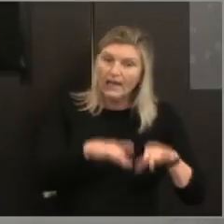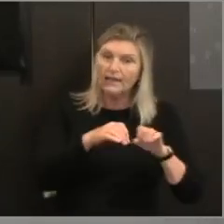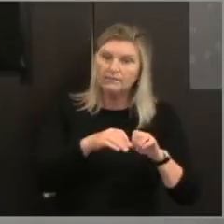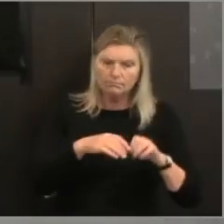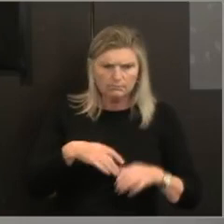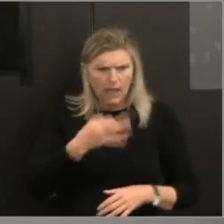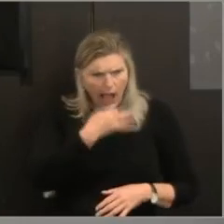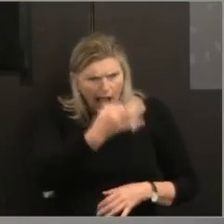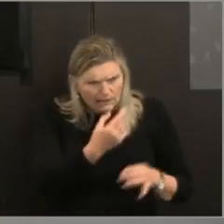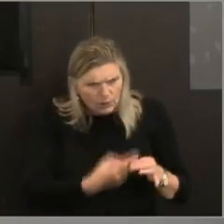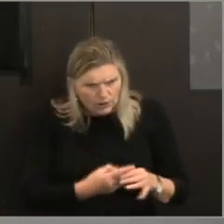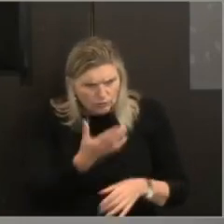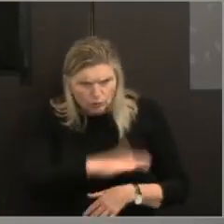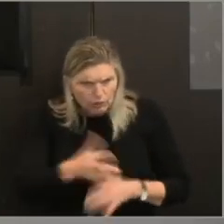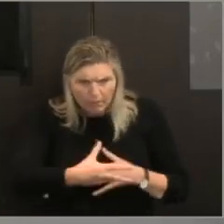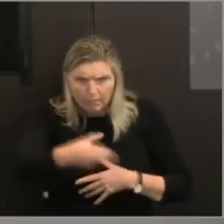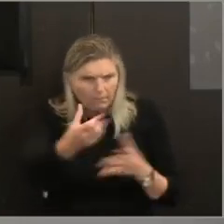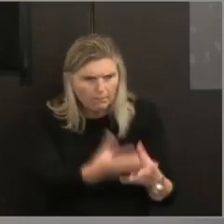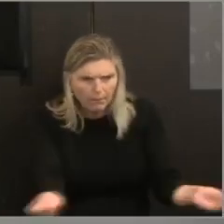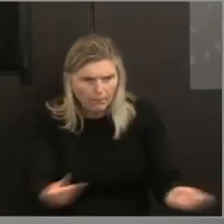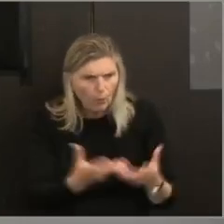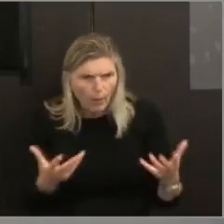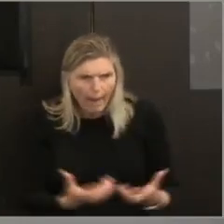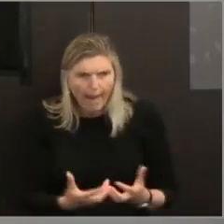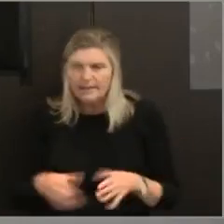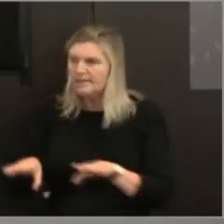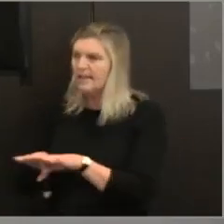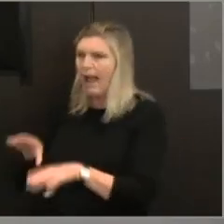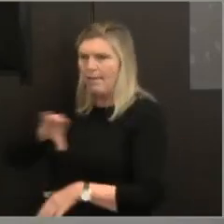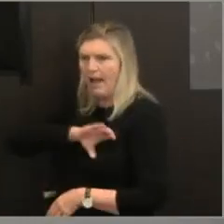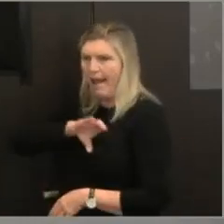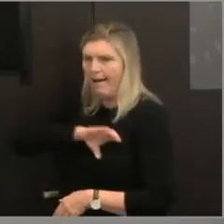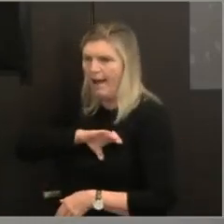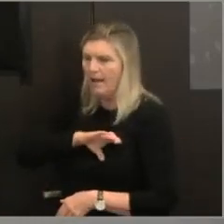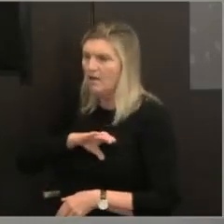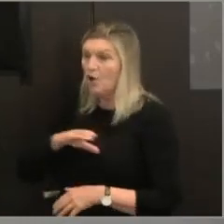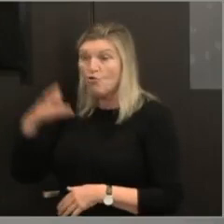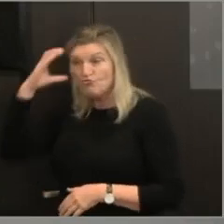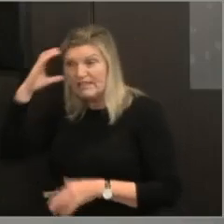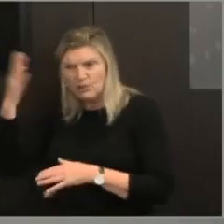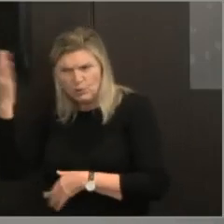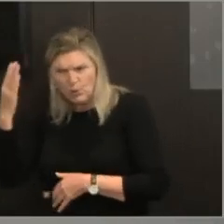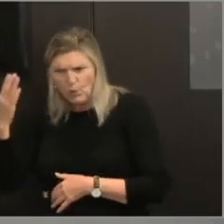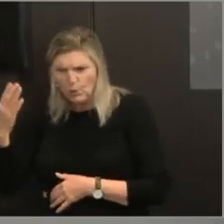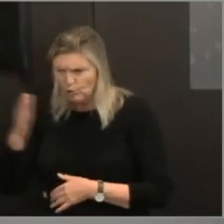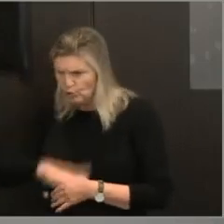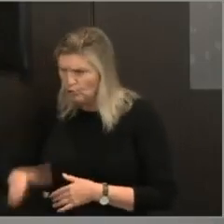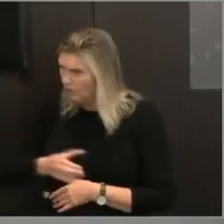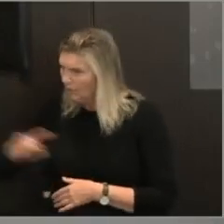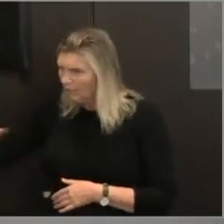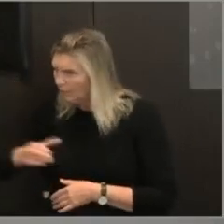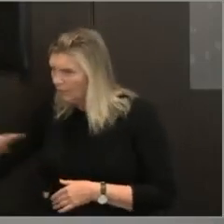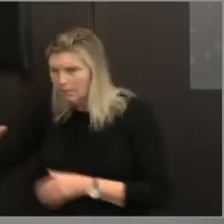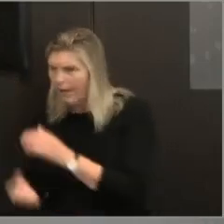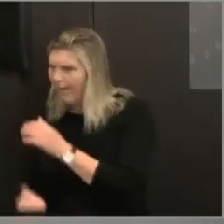generations and the Canadian inquiry into residential schools. However, I'd like to quote from the executive